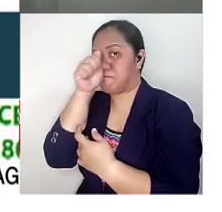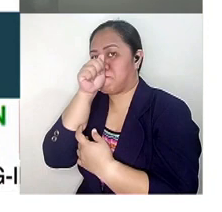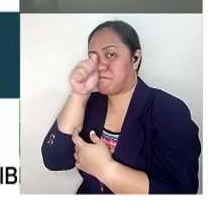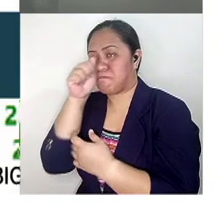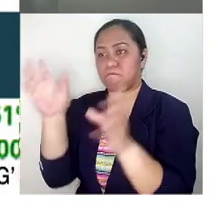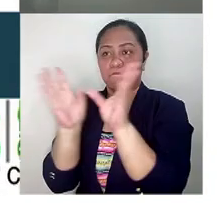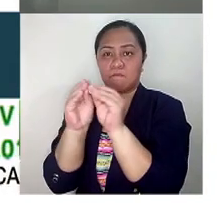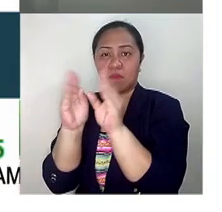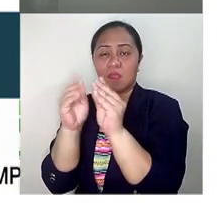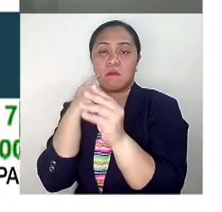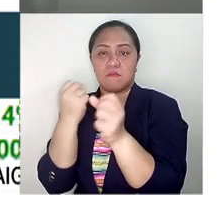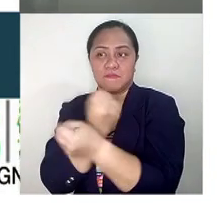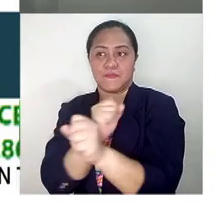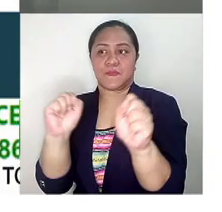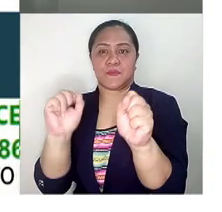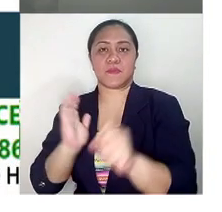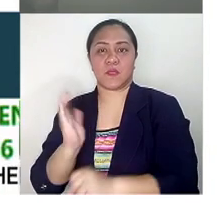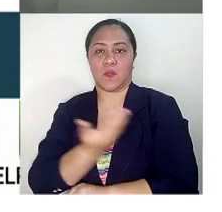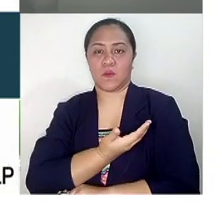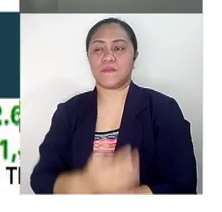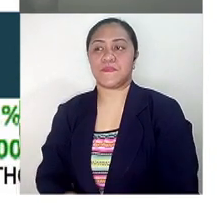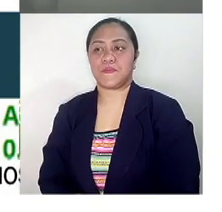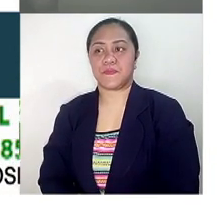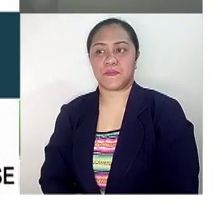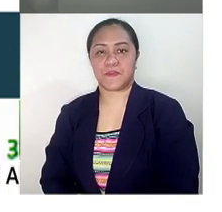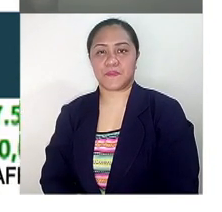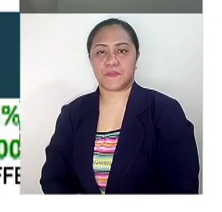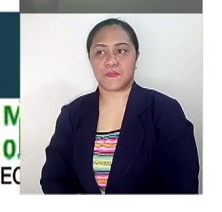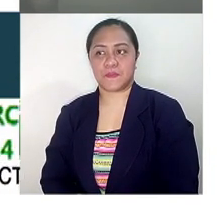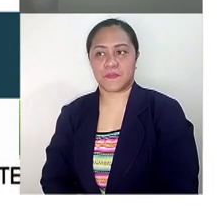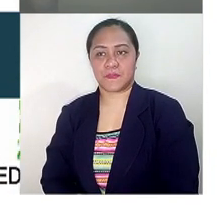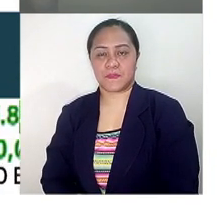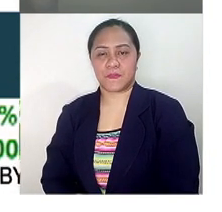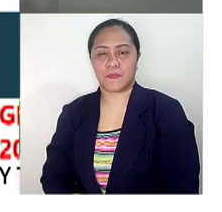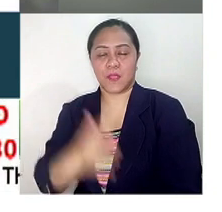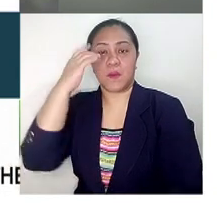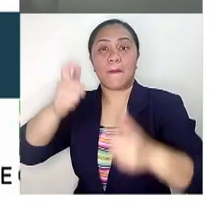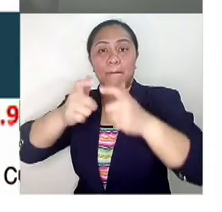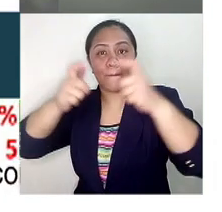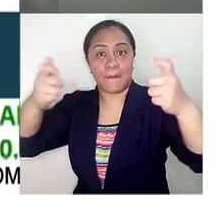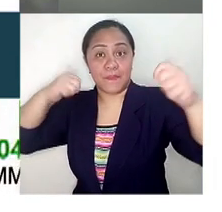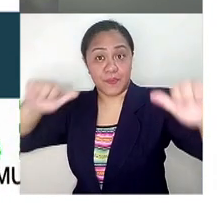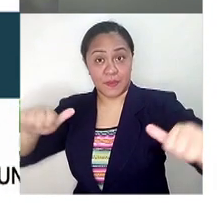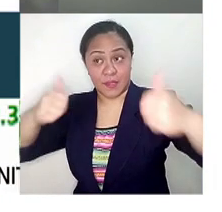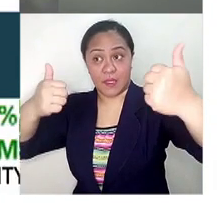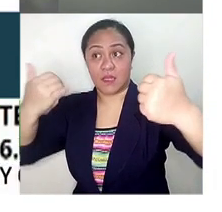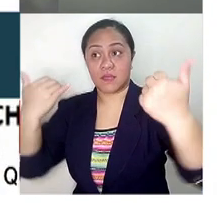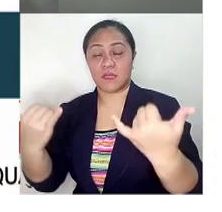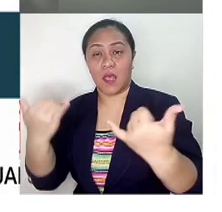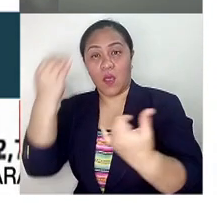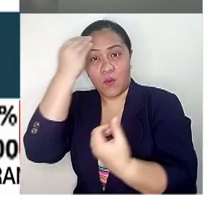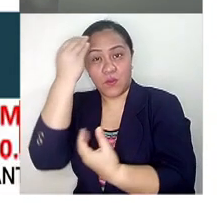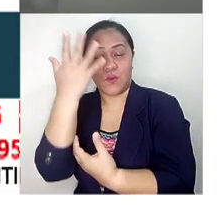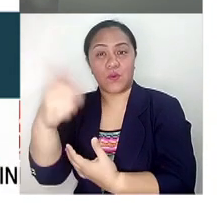security in this regard. Okay. So that is, I think, the bigger challenge. No, we have to